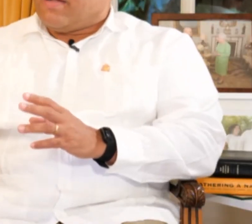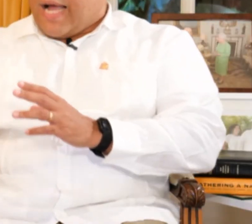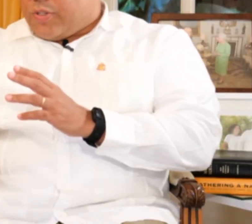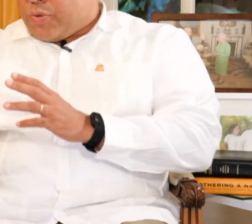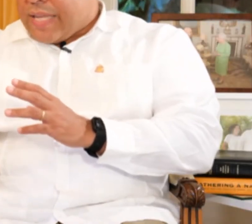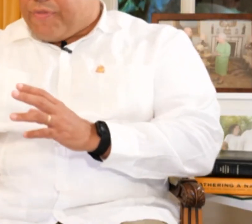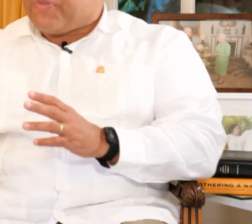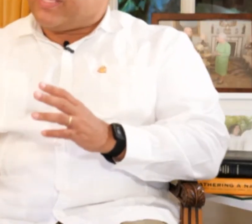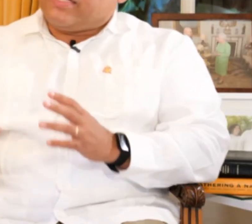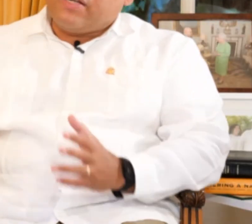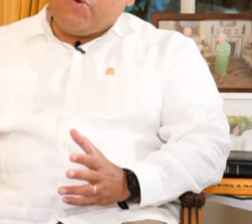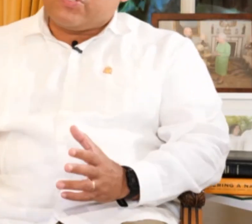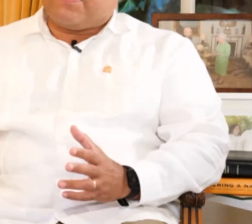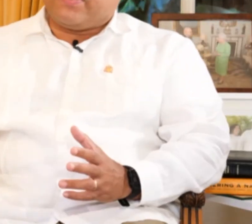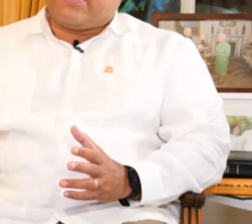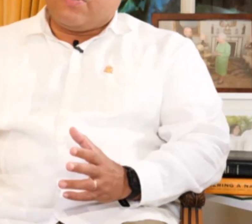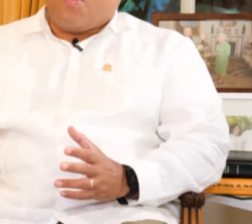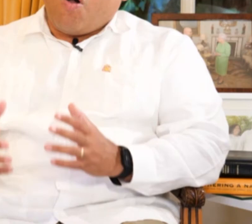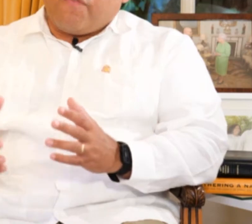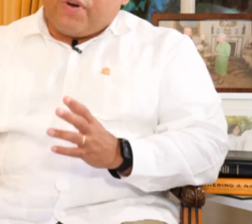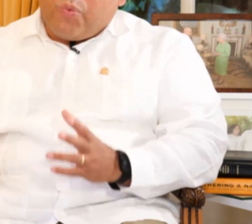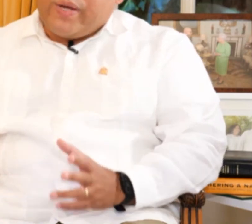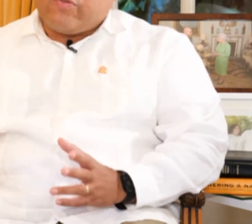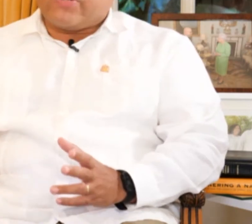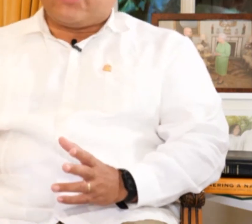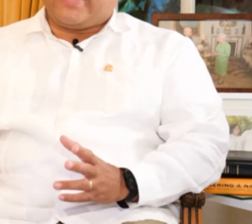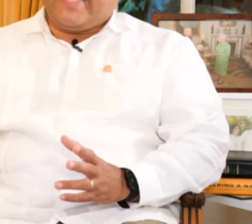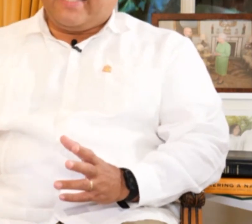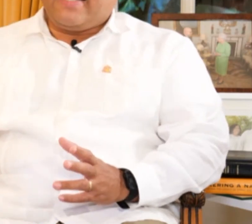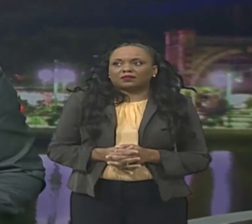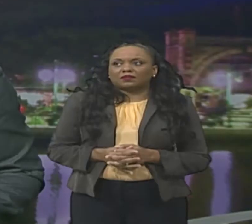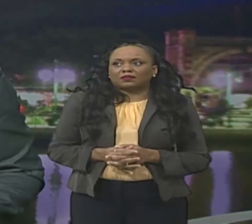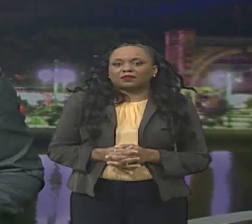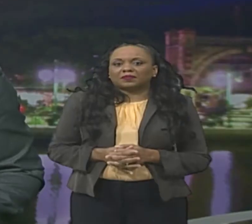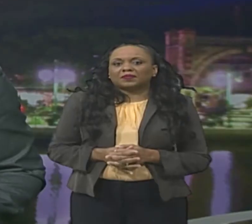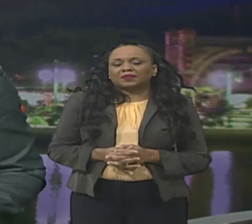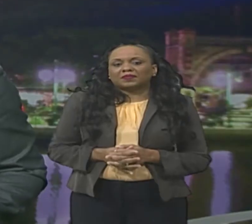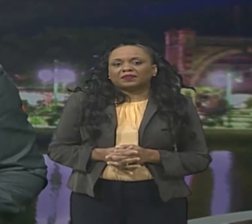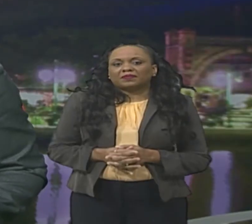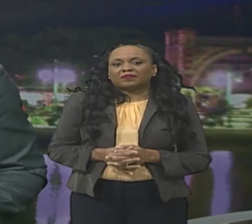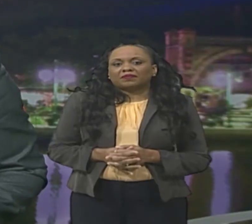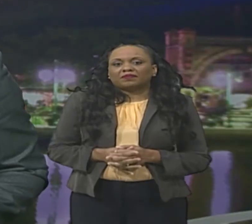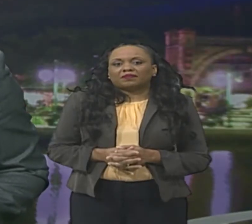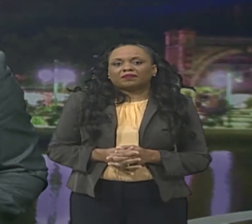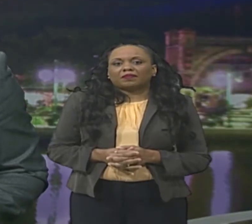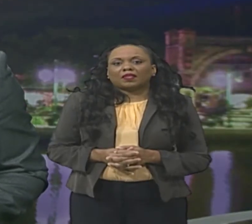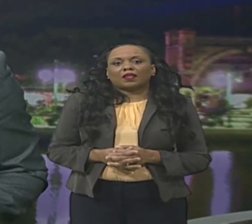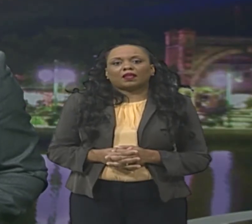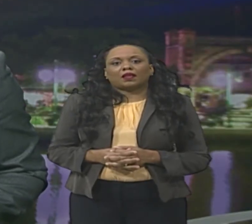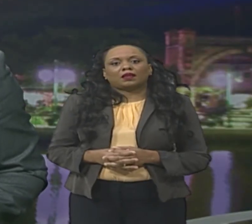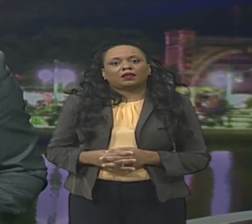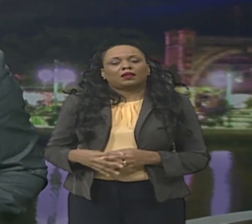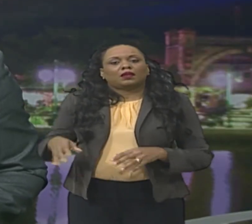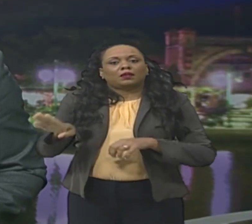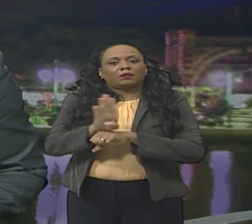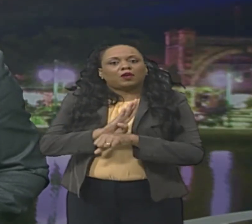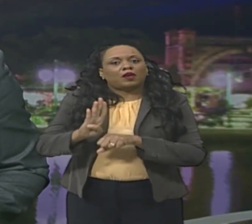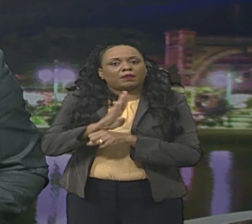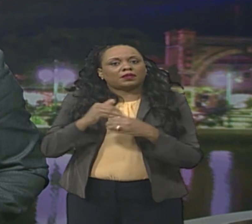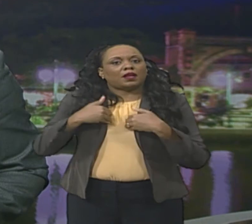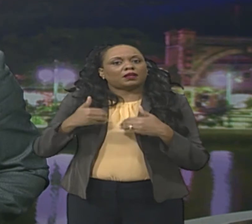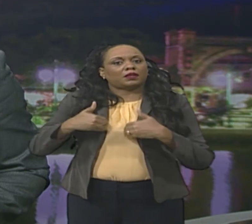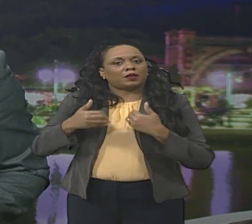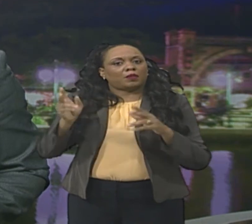made. As you said, for the announcement of a Windrush Day. Some of the island's biggest youth advocates